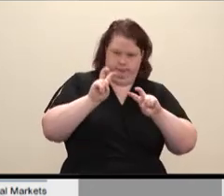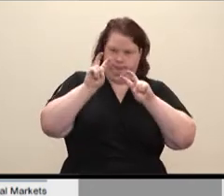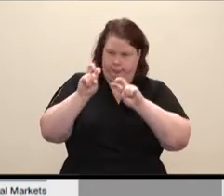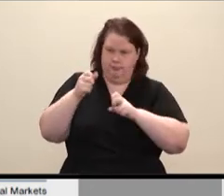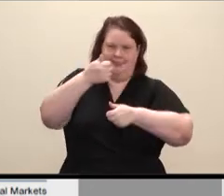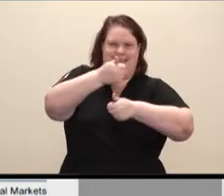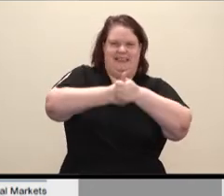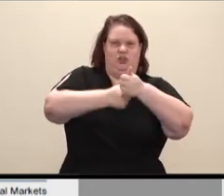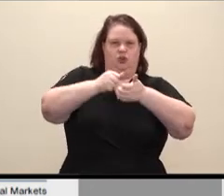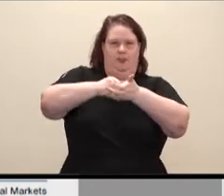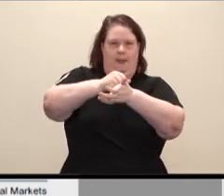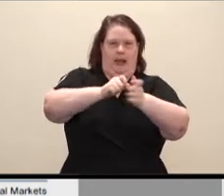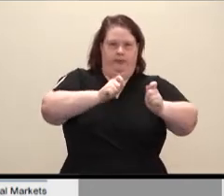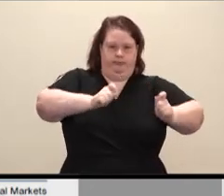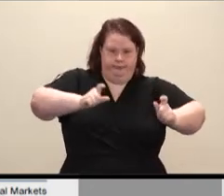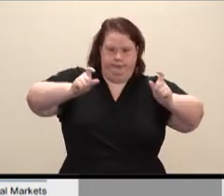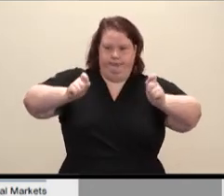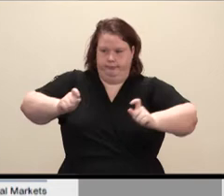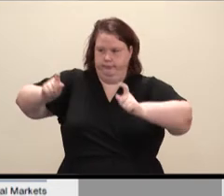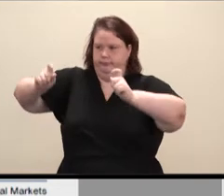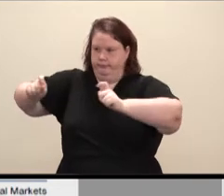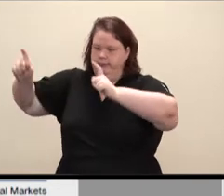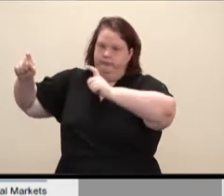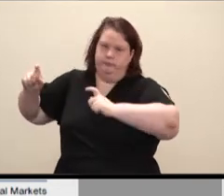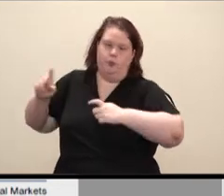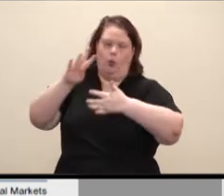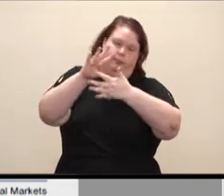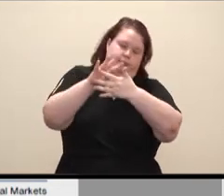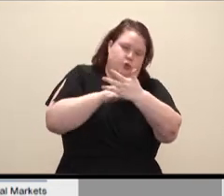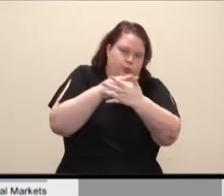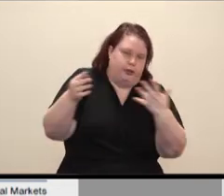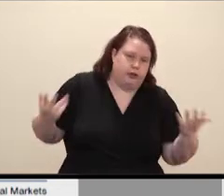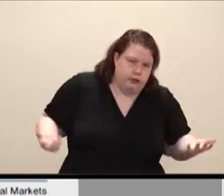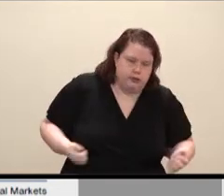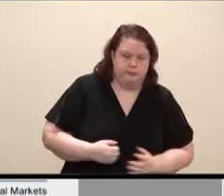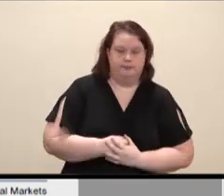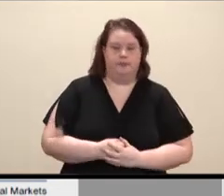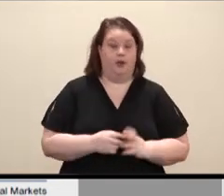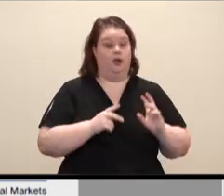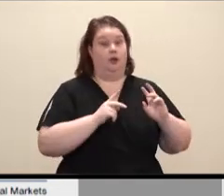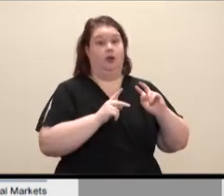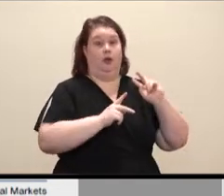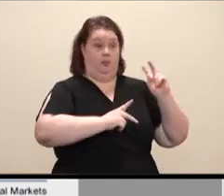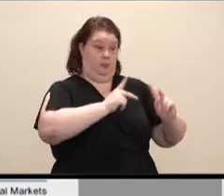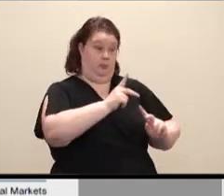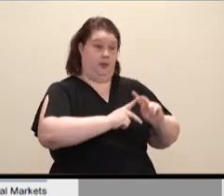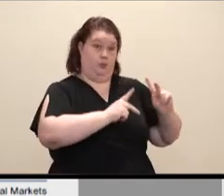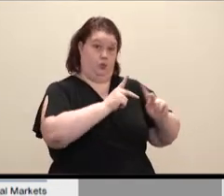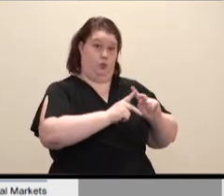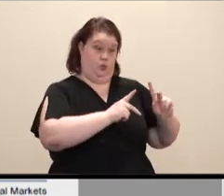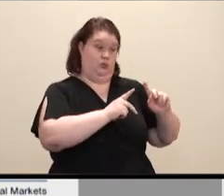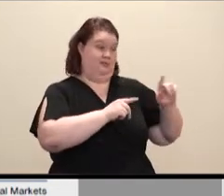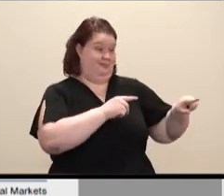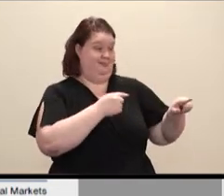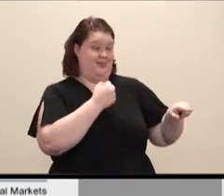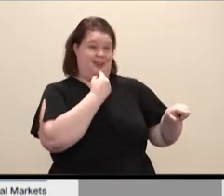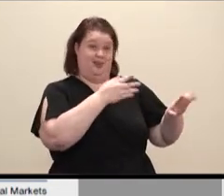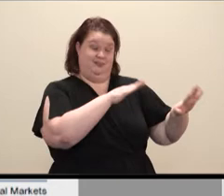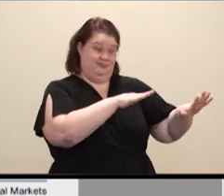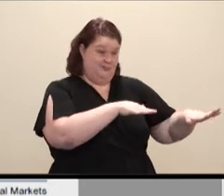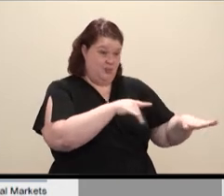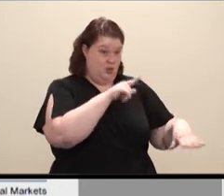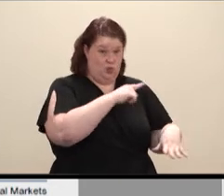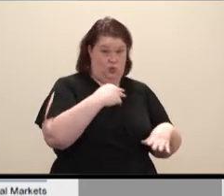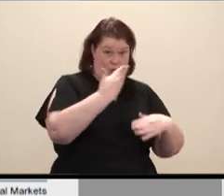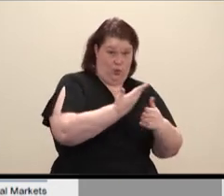how the model, what we do with these spreadsheets. I always like to tell my clients, if you get home tonight and you're having a hard